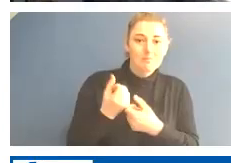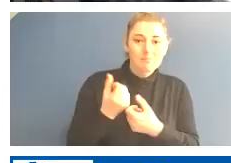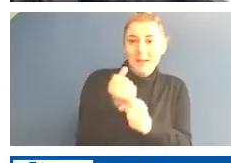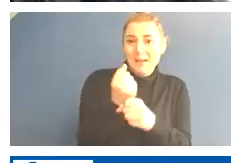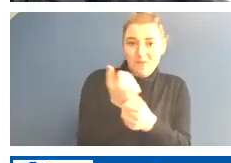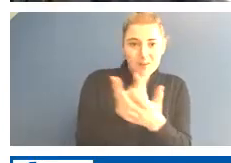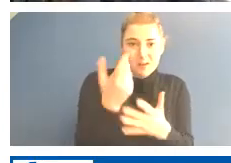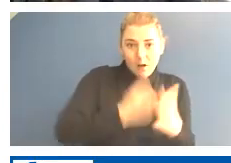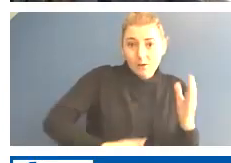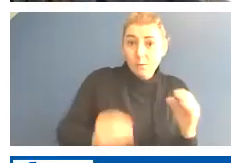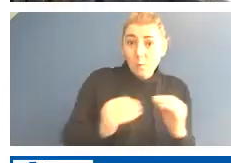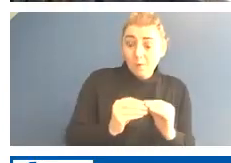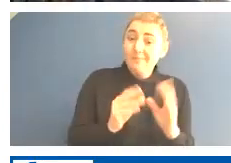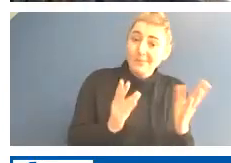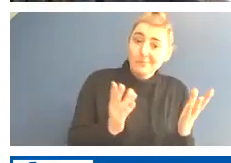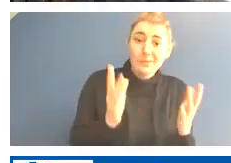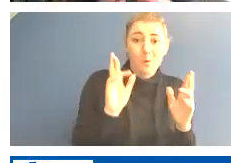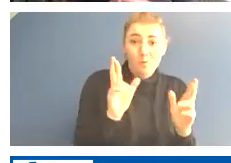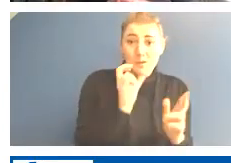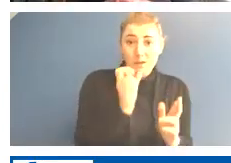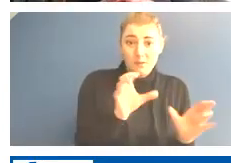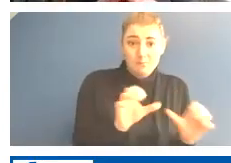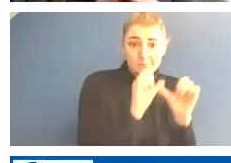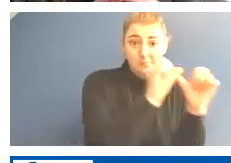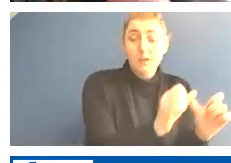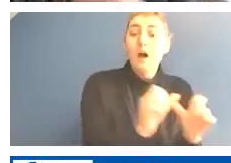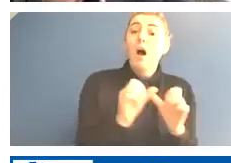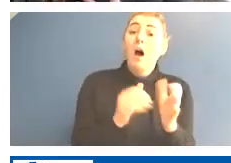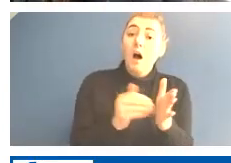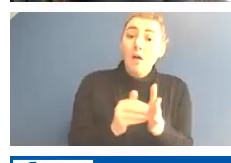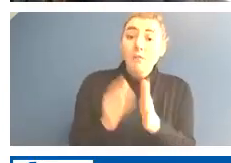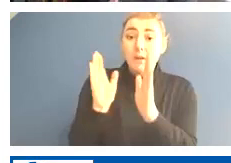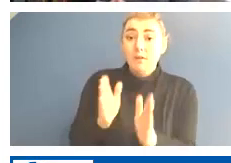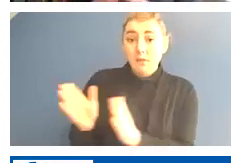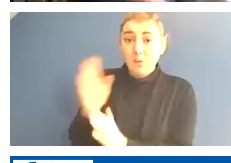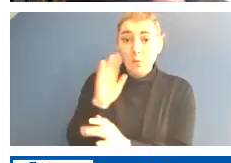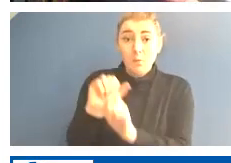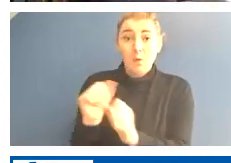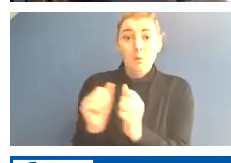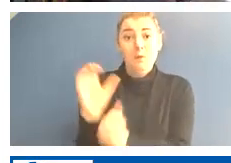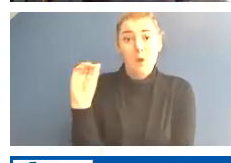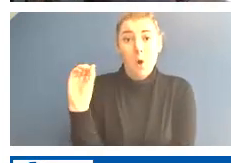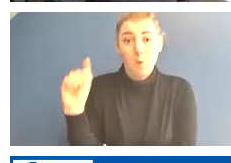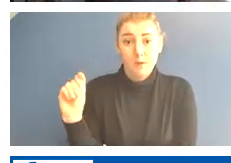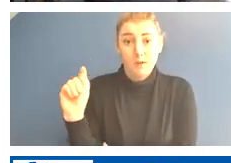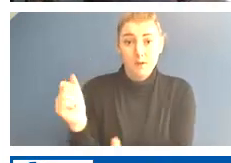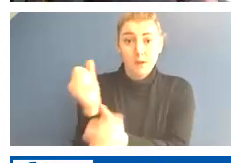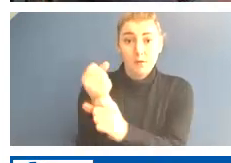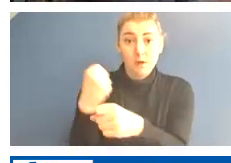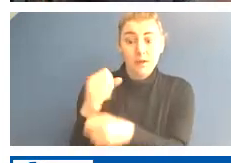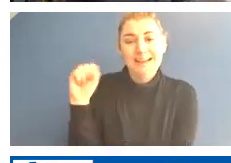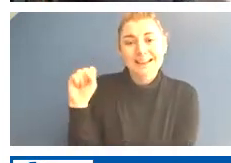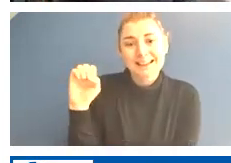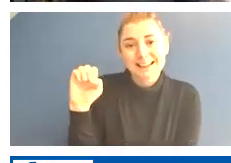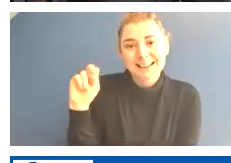Oftentimes, individuals will work with an occupational therapist to create a sensory diet. What that means is figuring